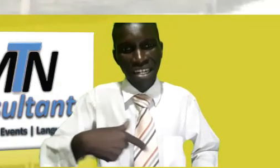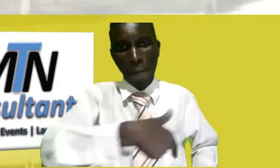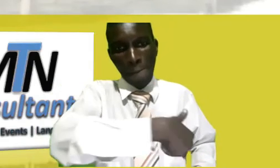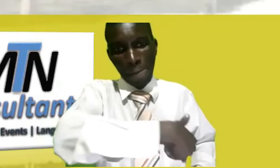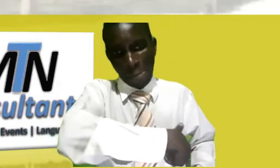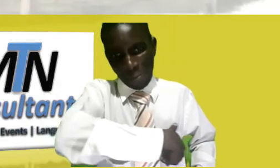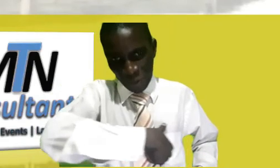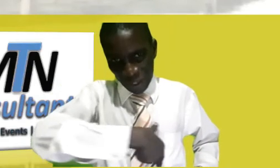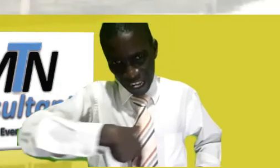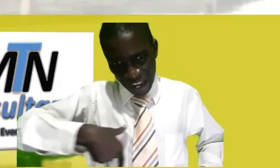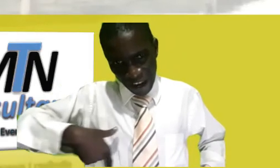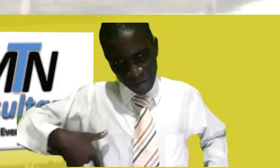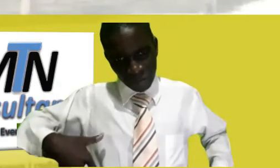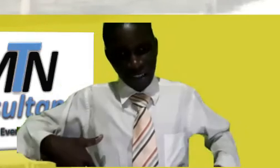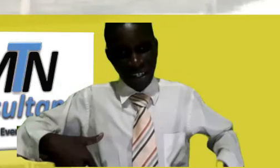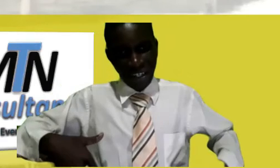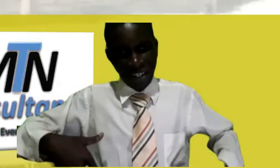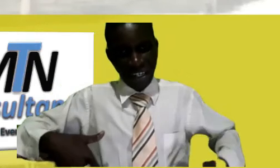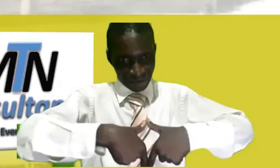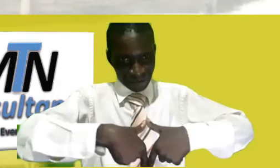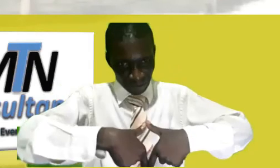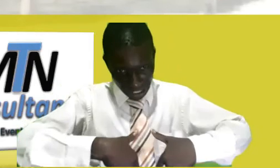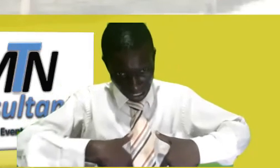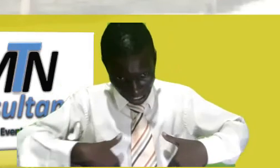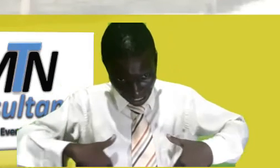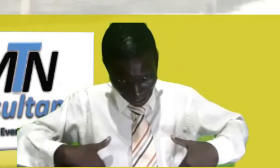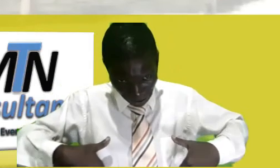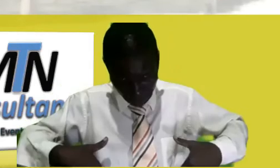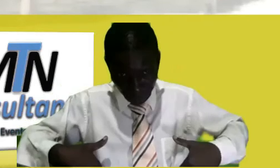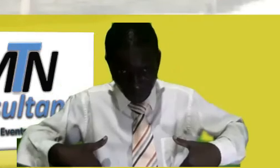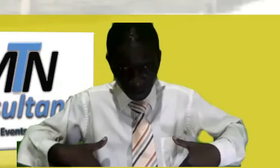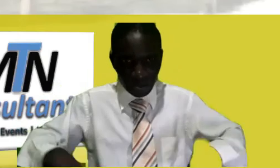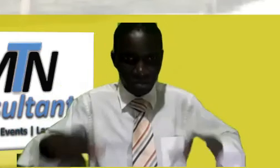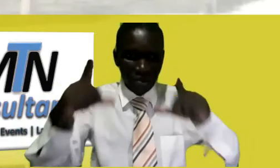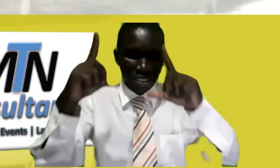for name. Name, the name tag. Name,